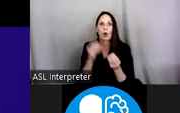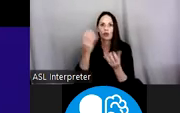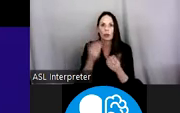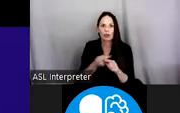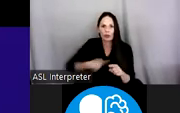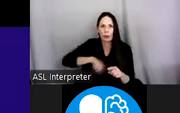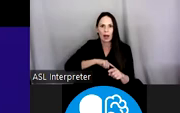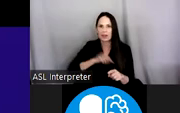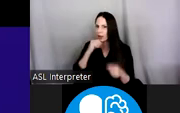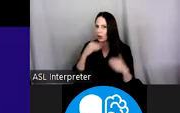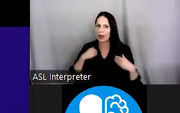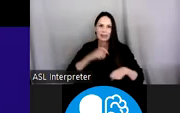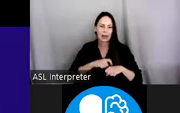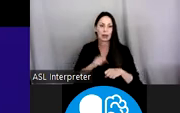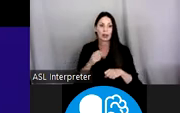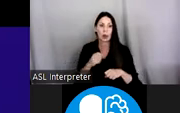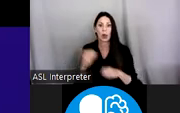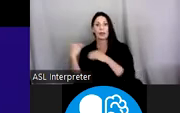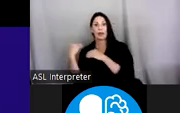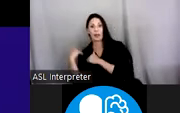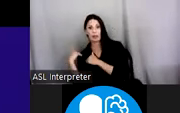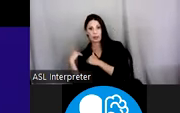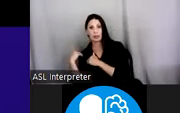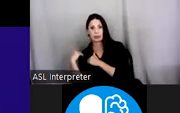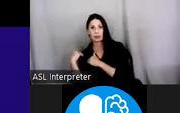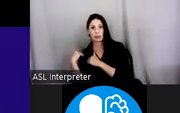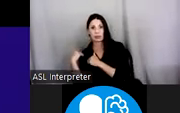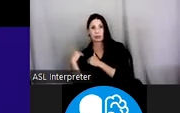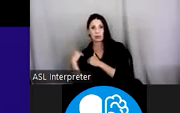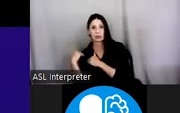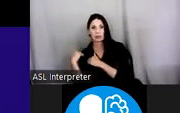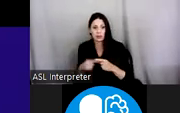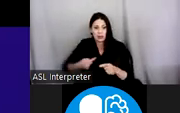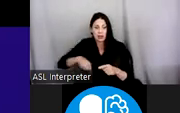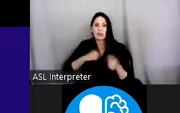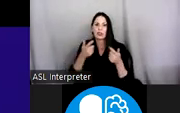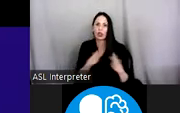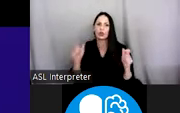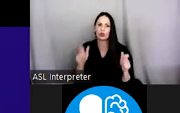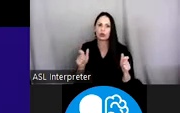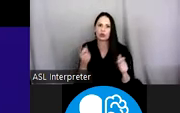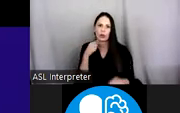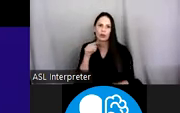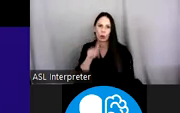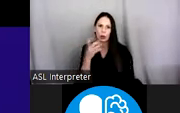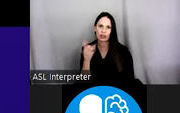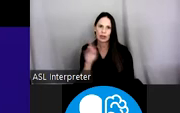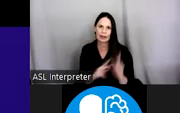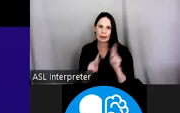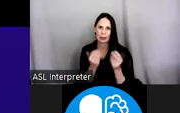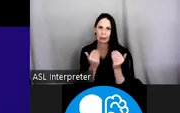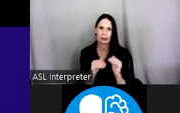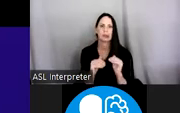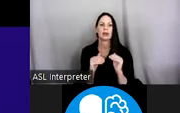the lift on us is huge for 118 people. And the only way through